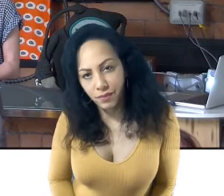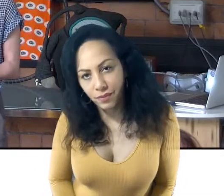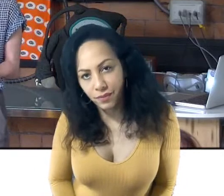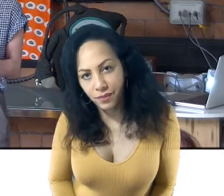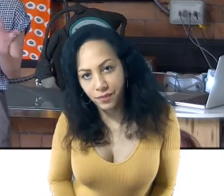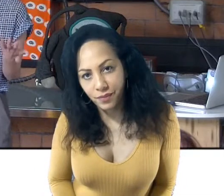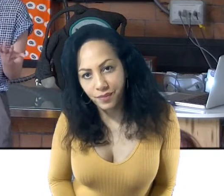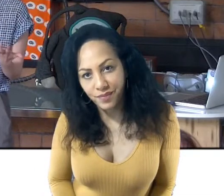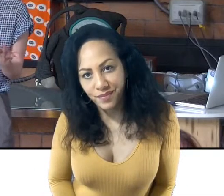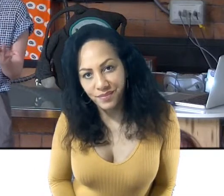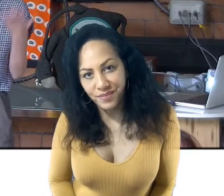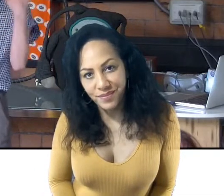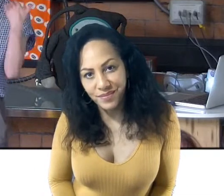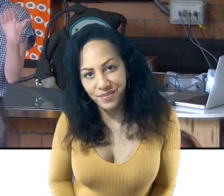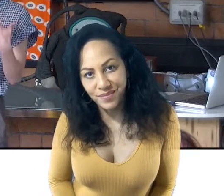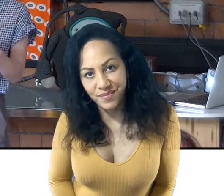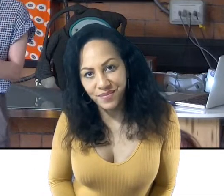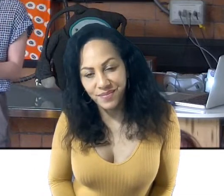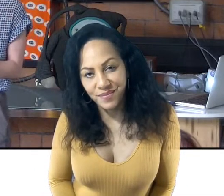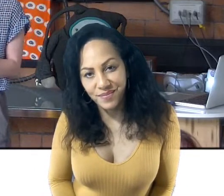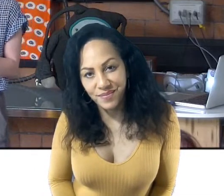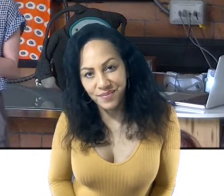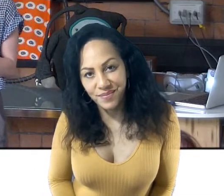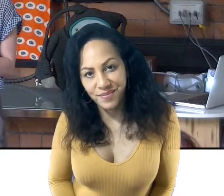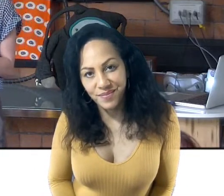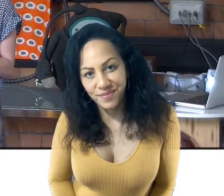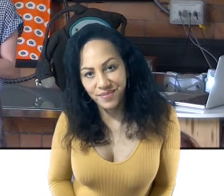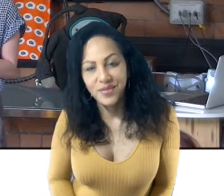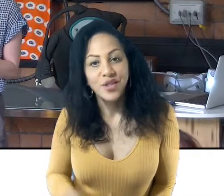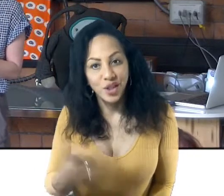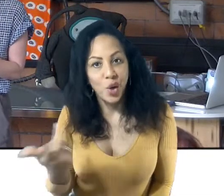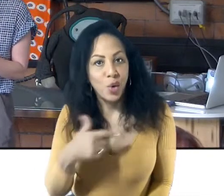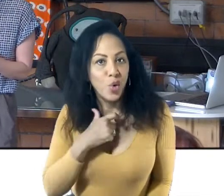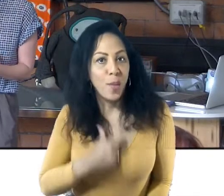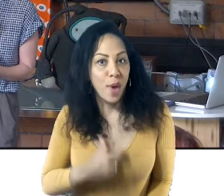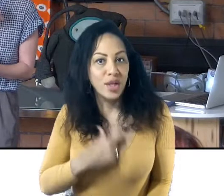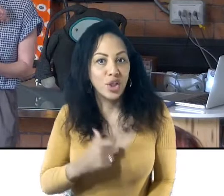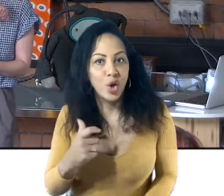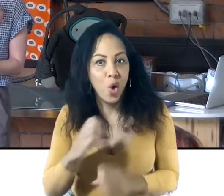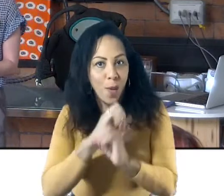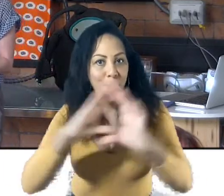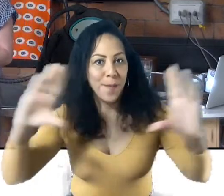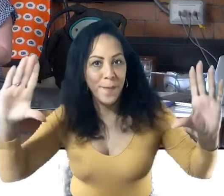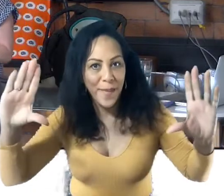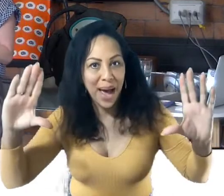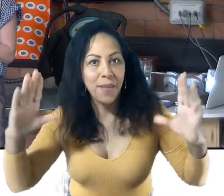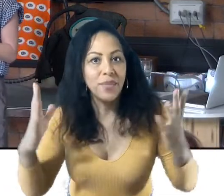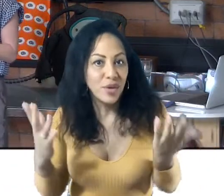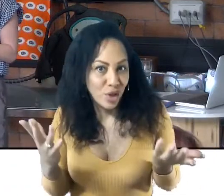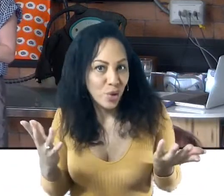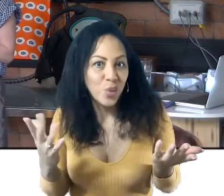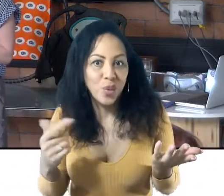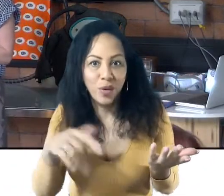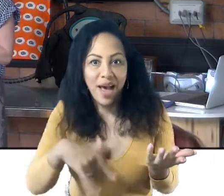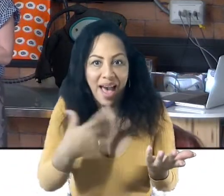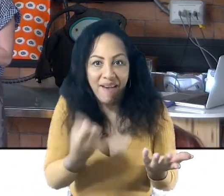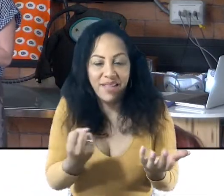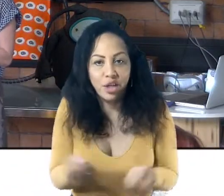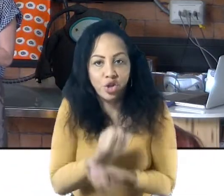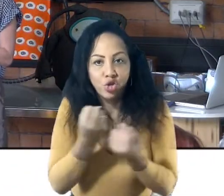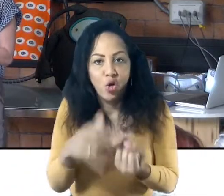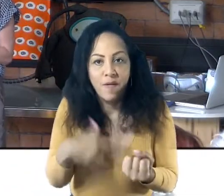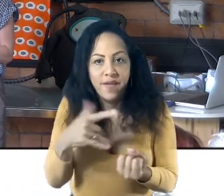that meaning for yourself on your map, on your personal map. So yeah, that was Ace's question. Anyone